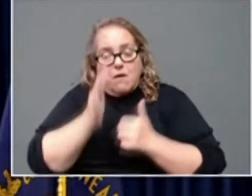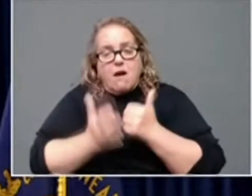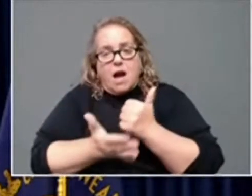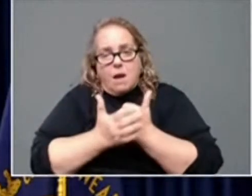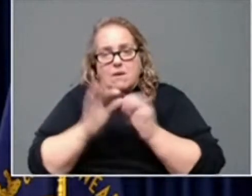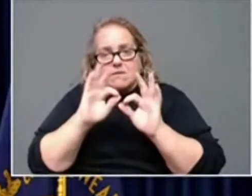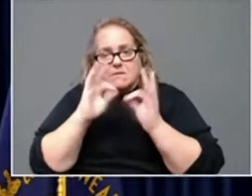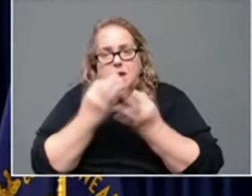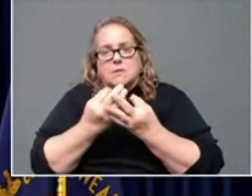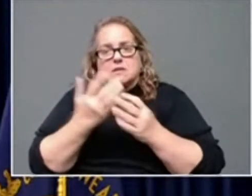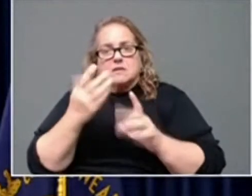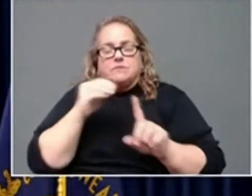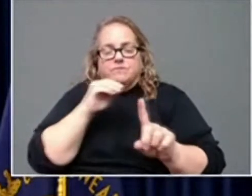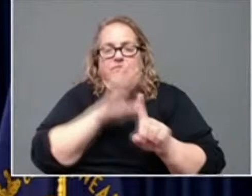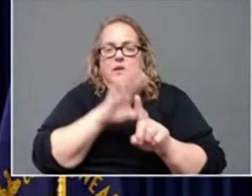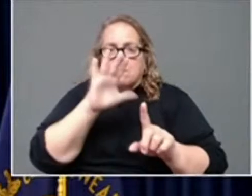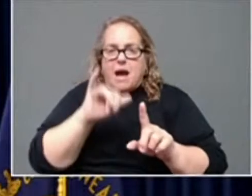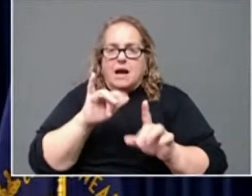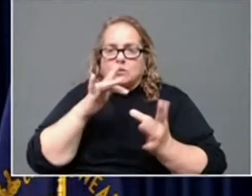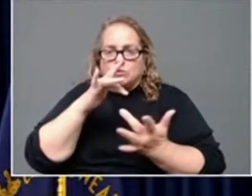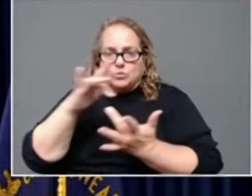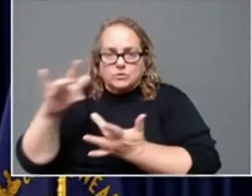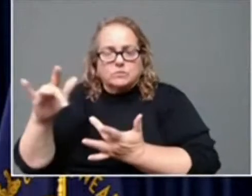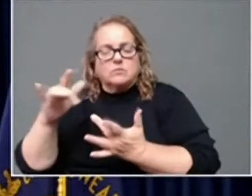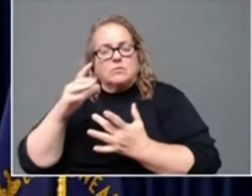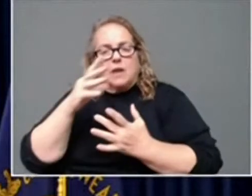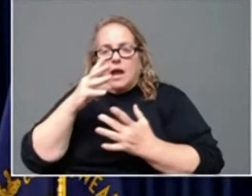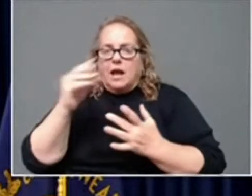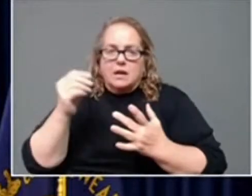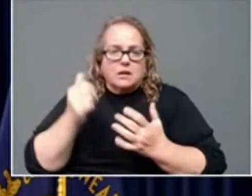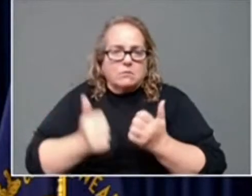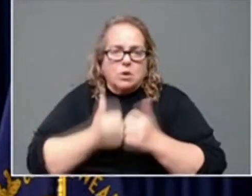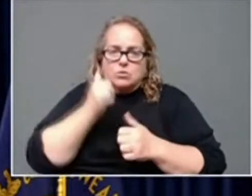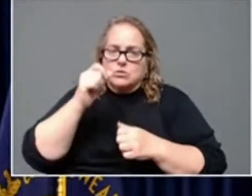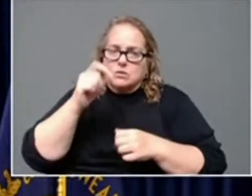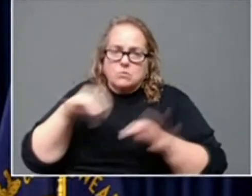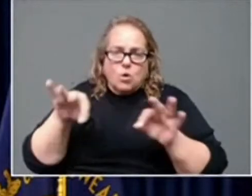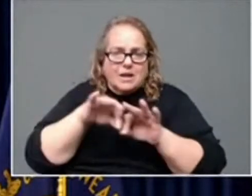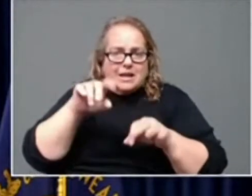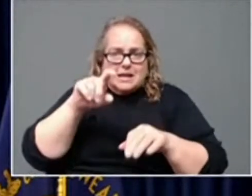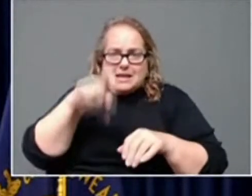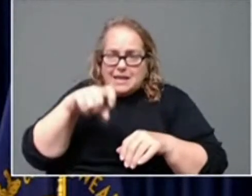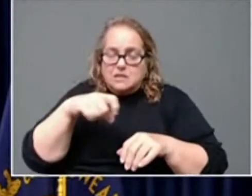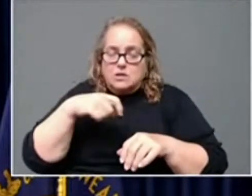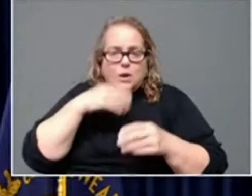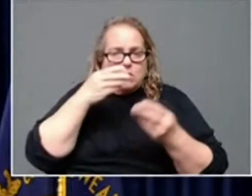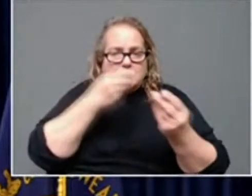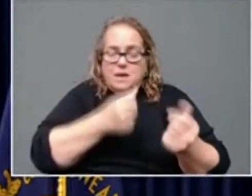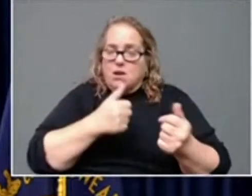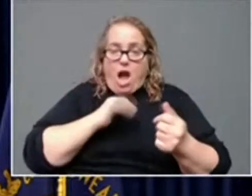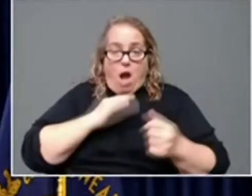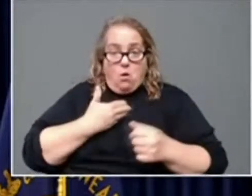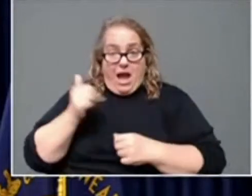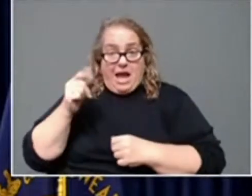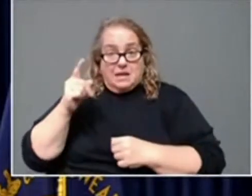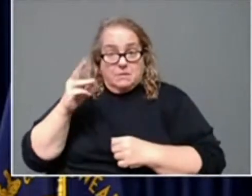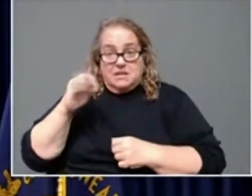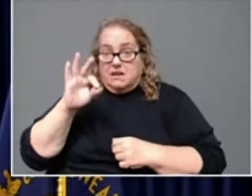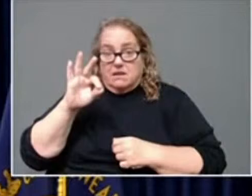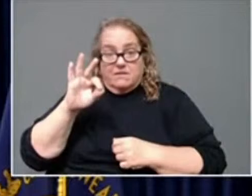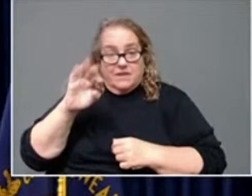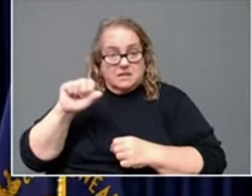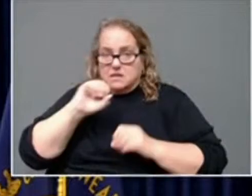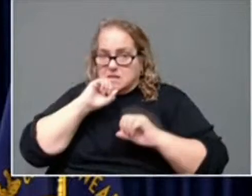address some of their most urgent needs. No administrative fees, all of it. It's going to go to those families.